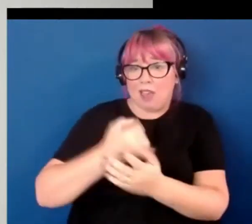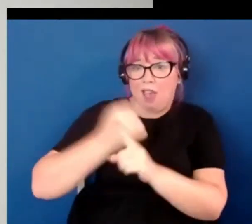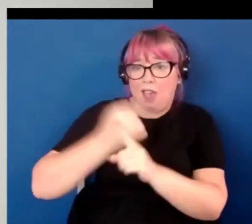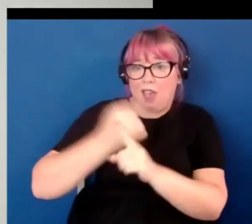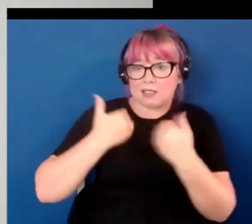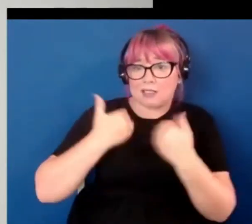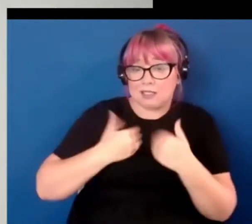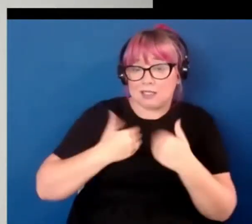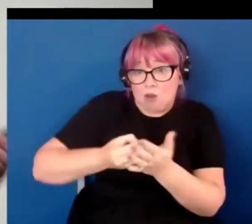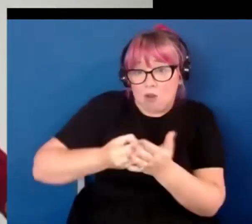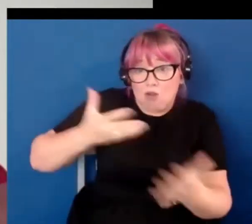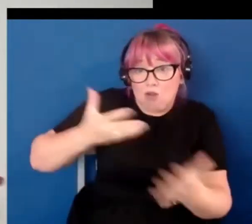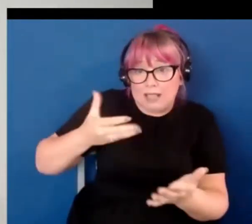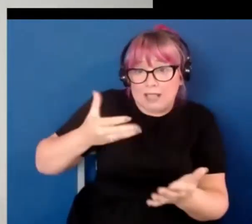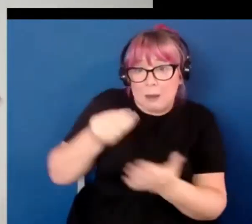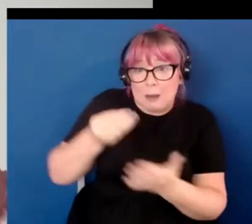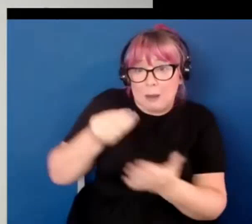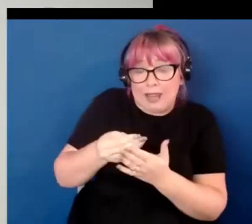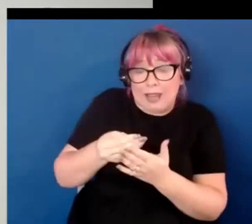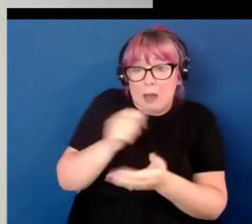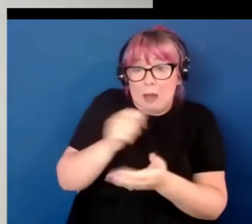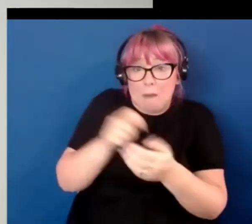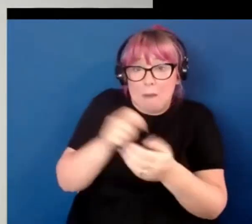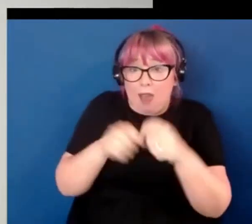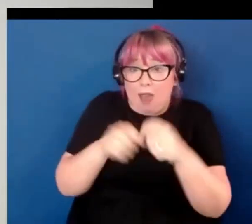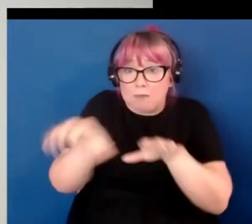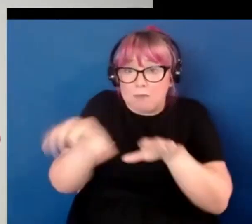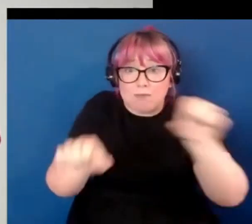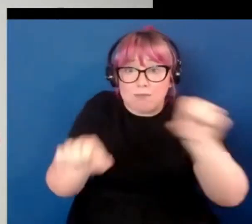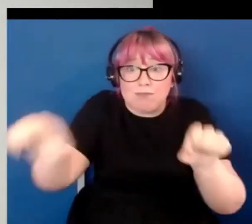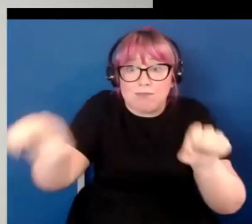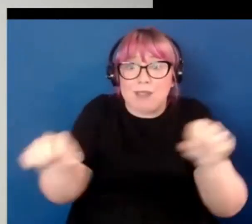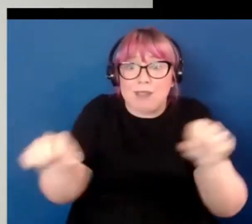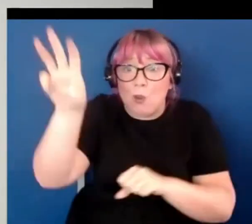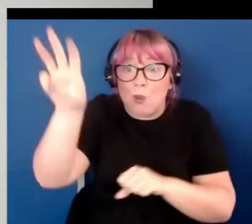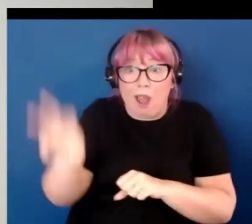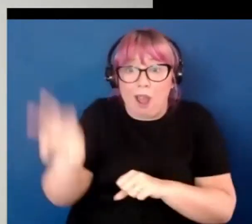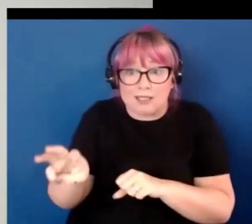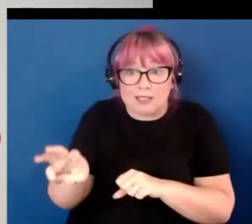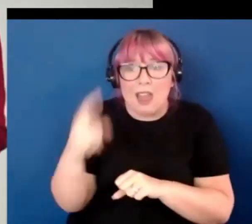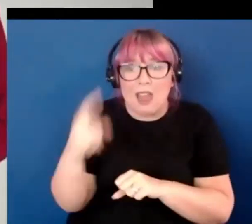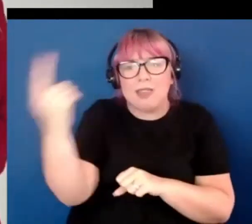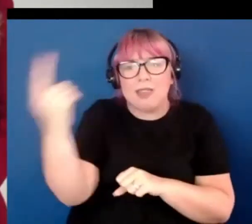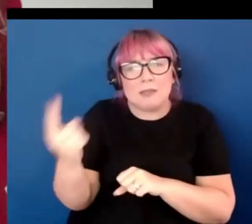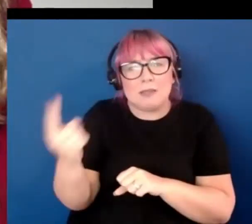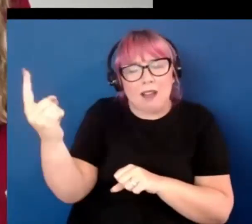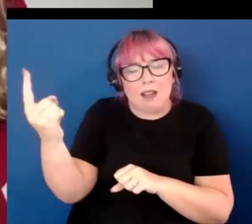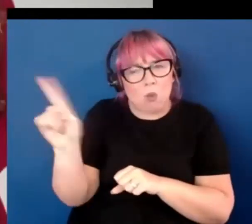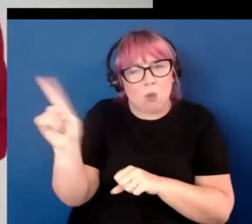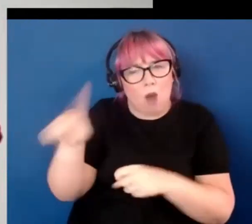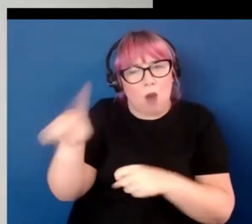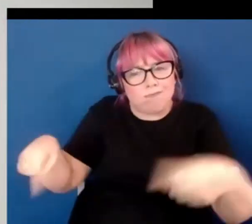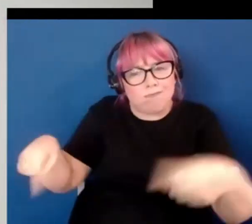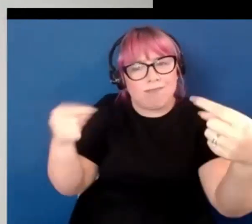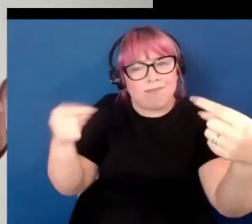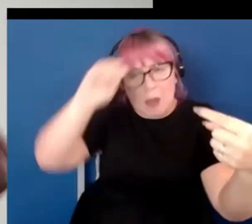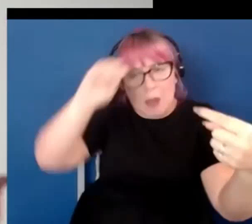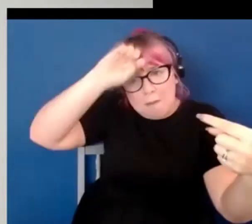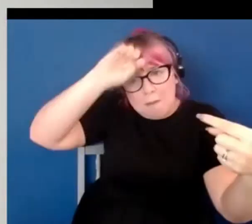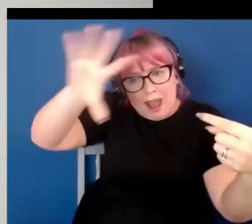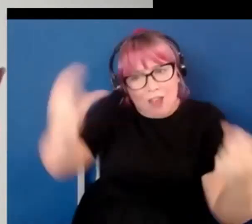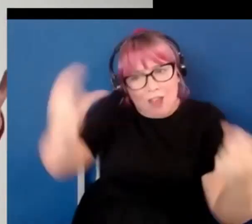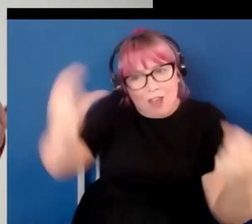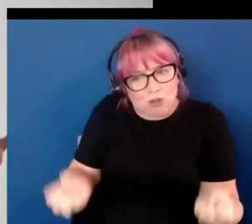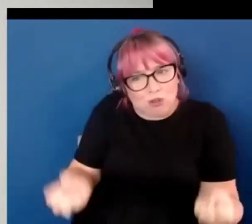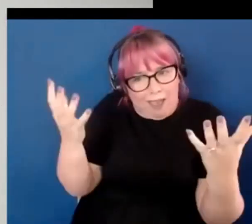with towns, villages and families in Wales who were fighting the miners' strike. As a piece of our history and as a film, it shows